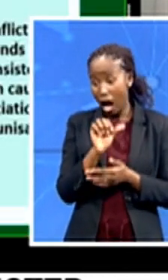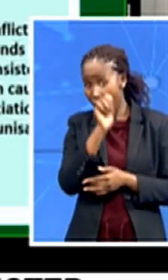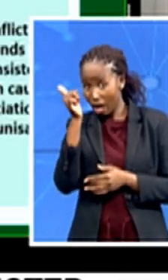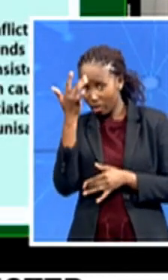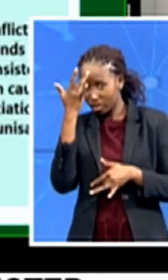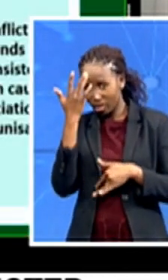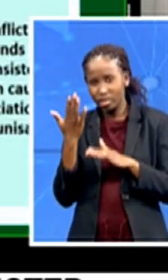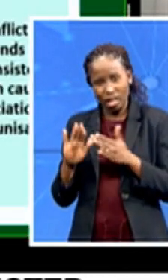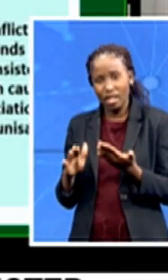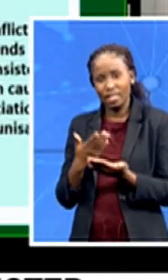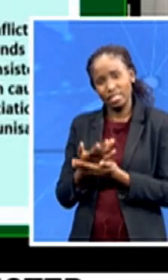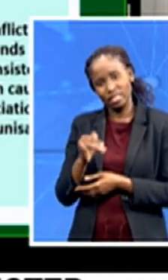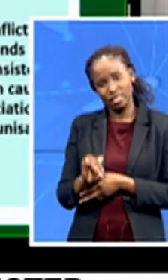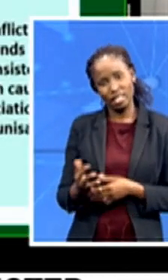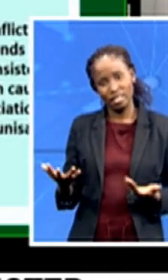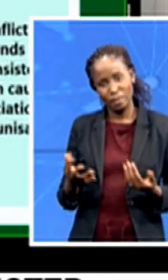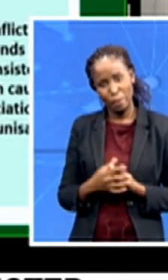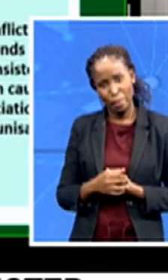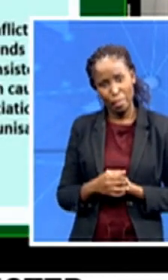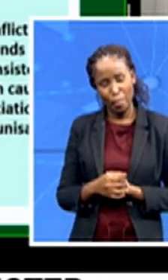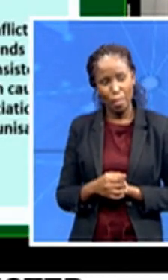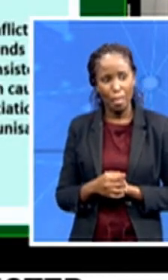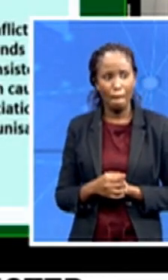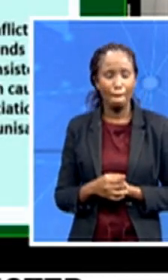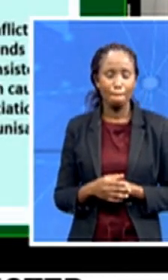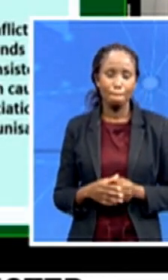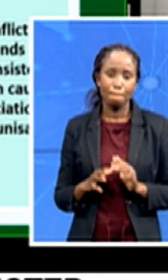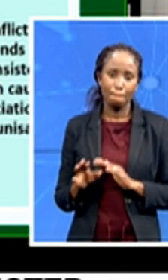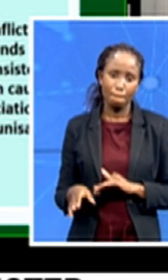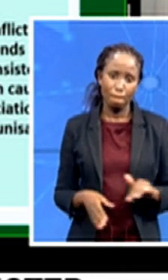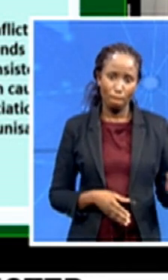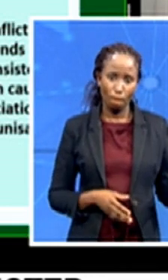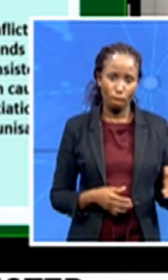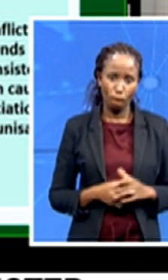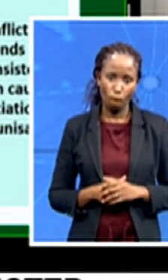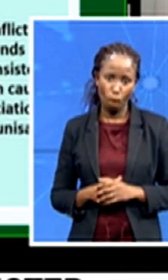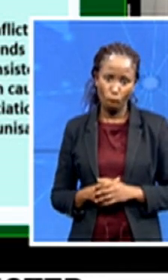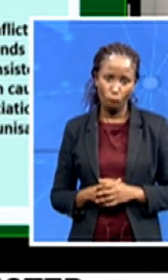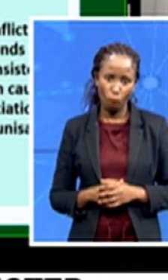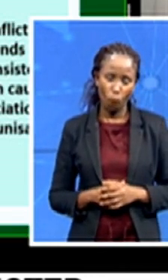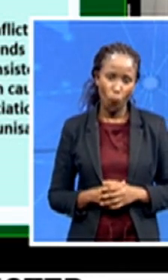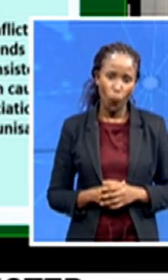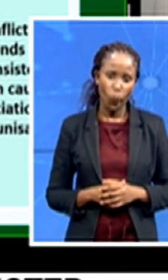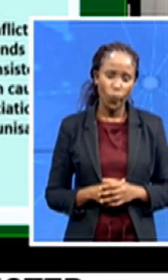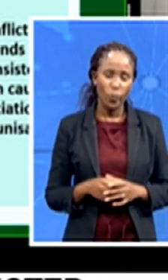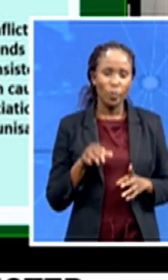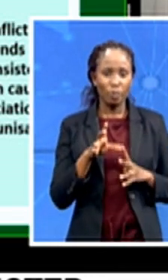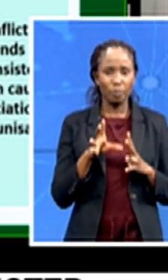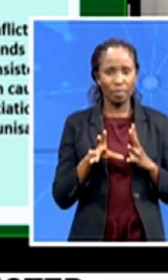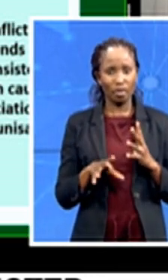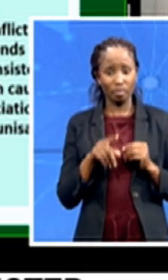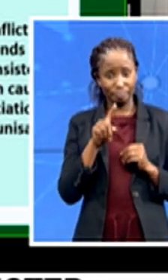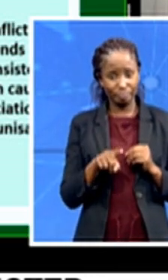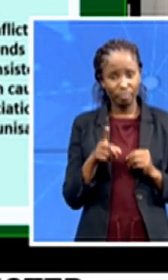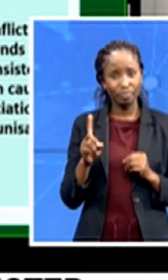Then the last category is then the indeterminate category. So this could be a potential signal, like Flora also explained,